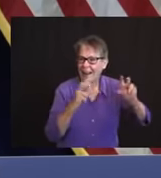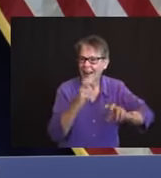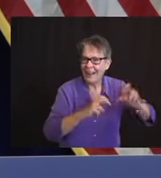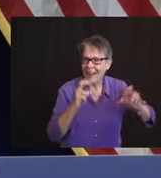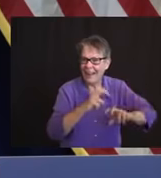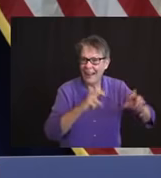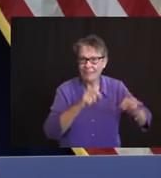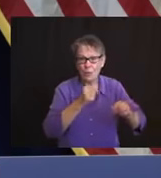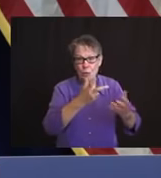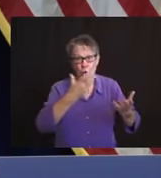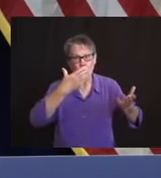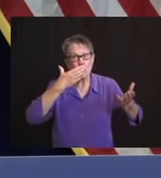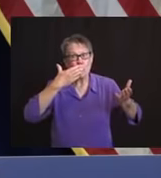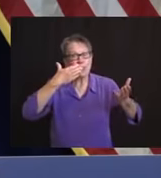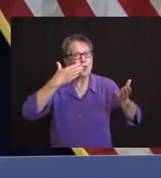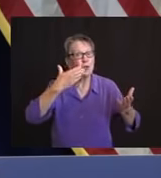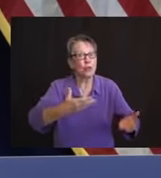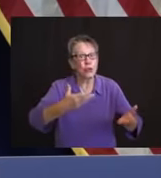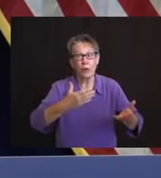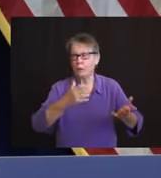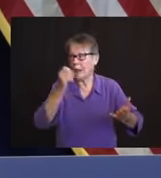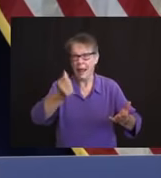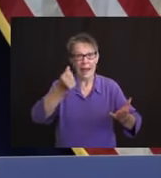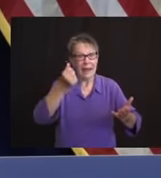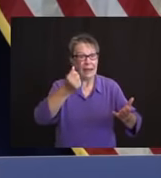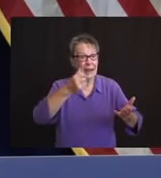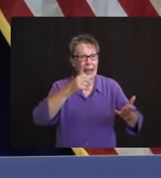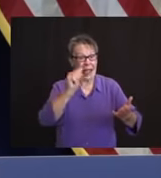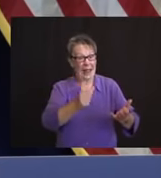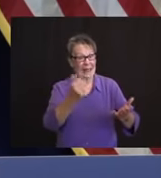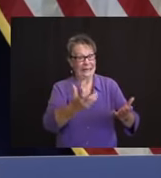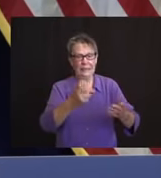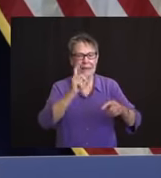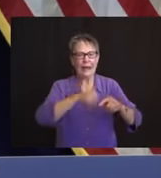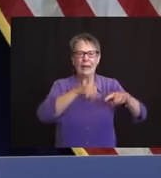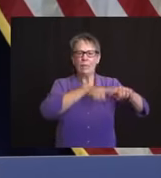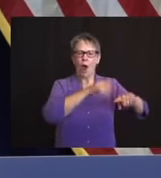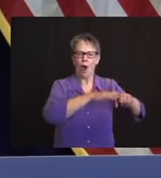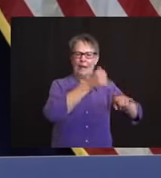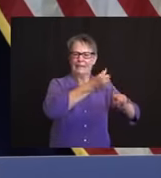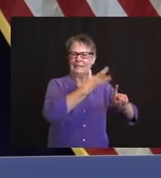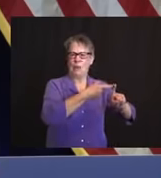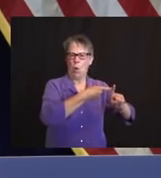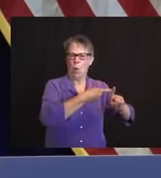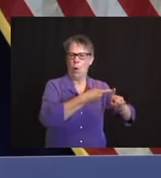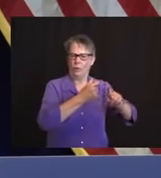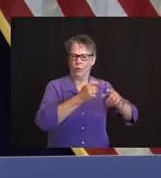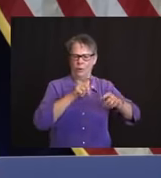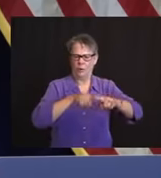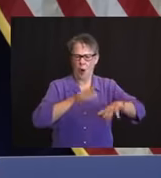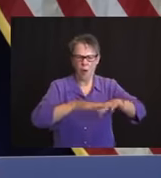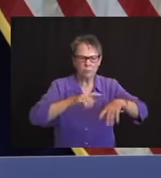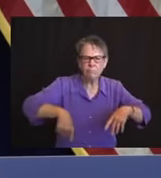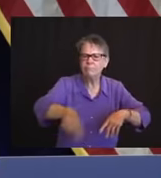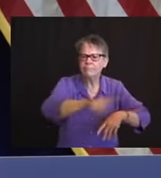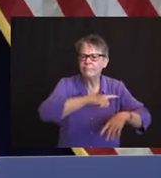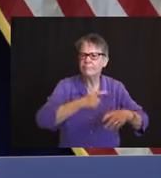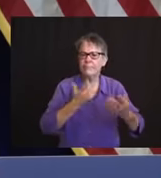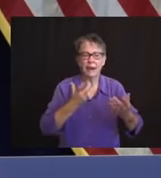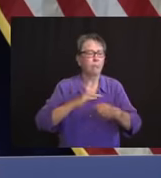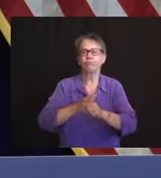City. Standard & Poor's Global Ratings and Moody's gave Atlantic City a rating upgrade and